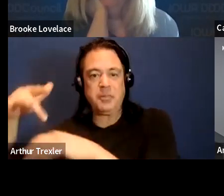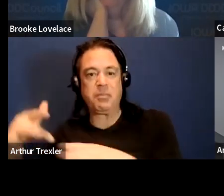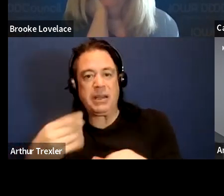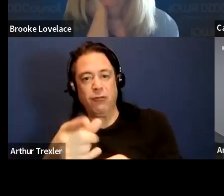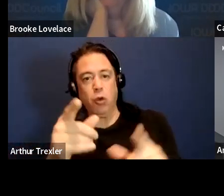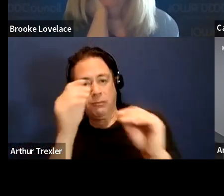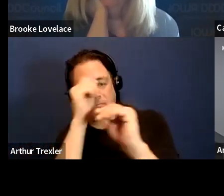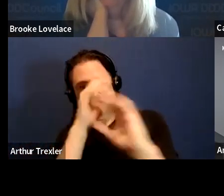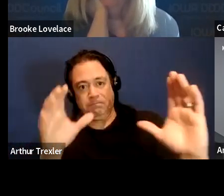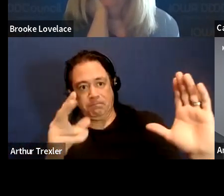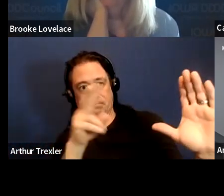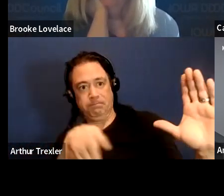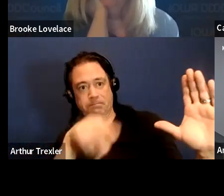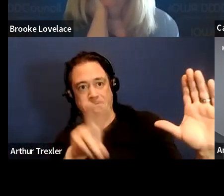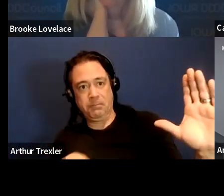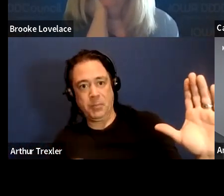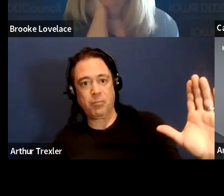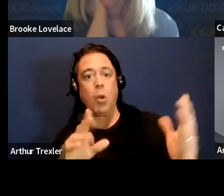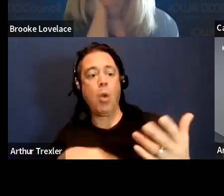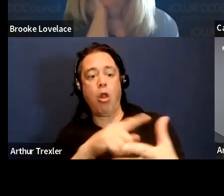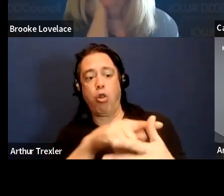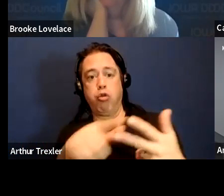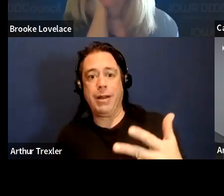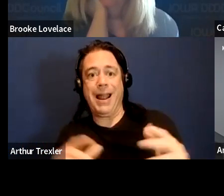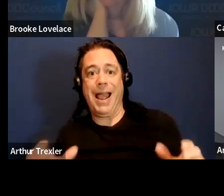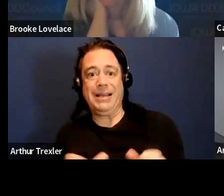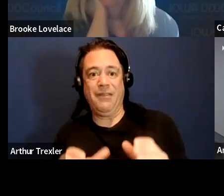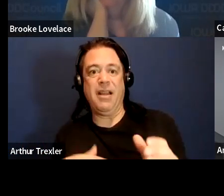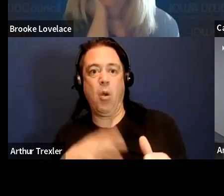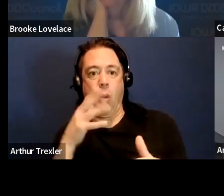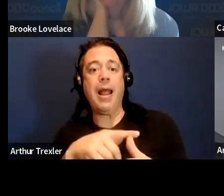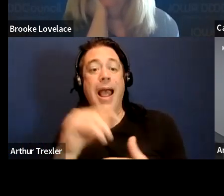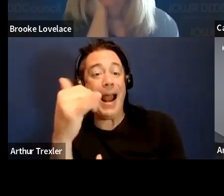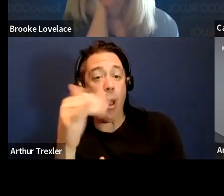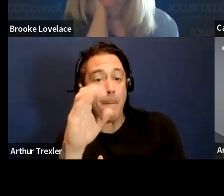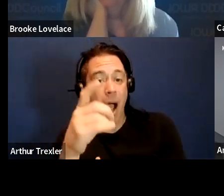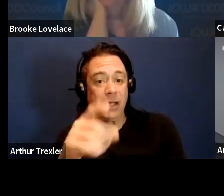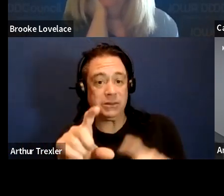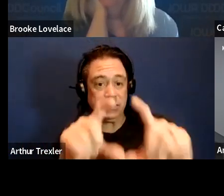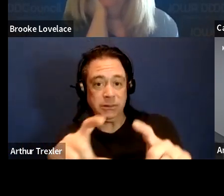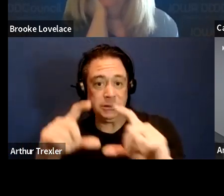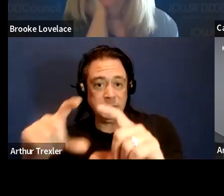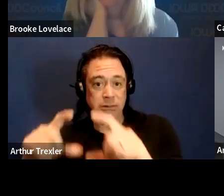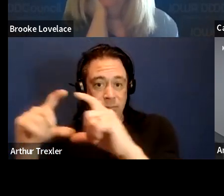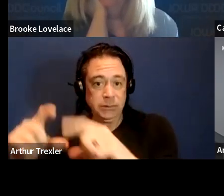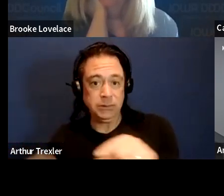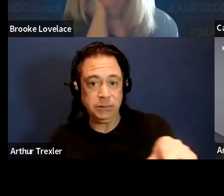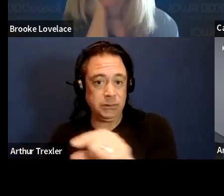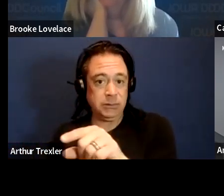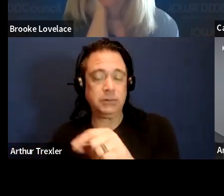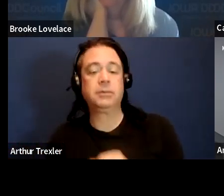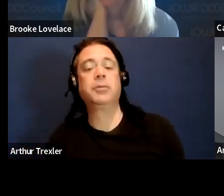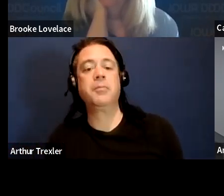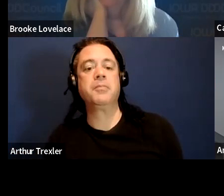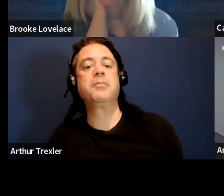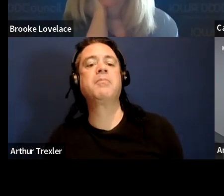visual of the next three activities that I'm gonna be talking through are these yellow boxes that are enclosed